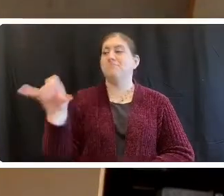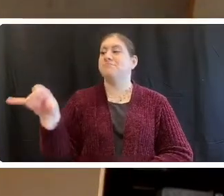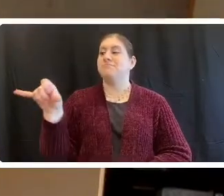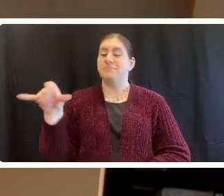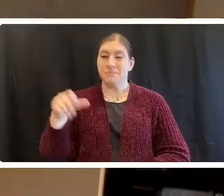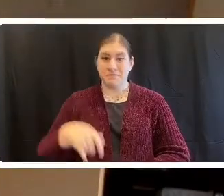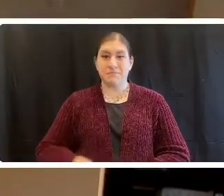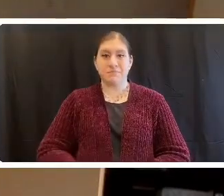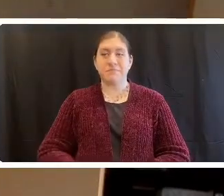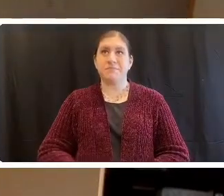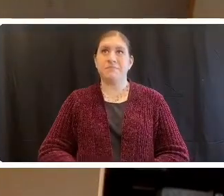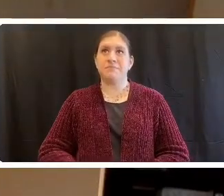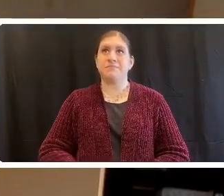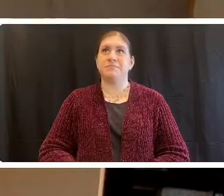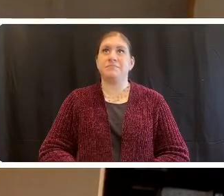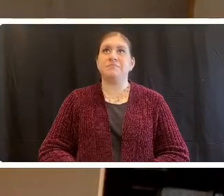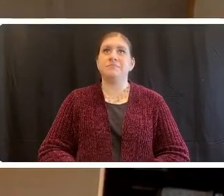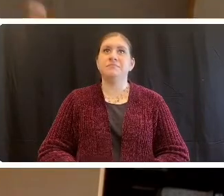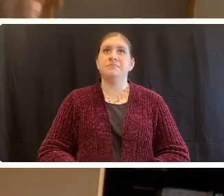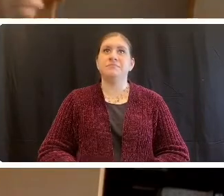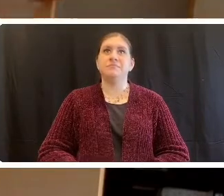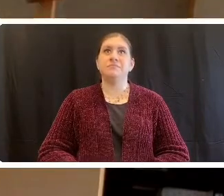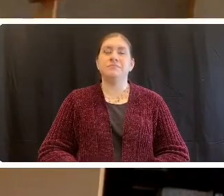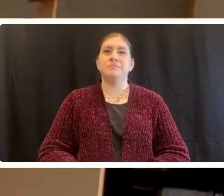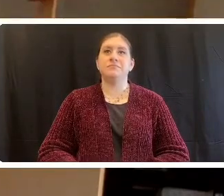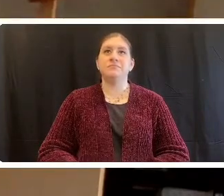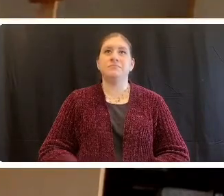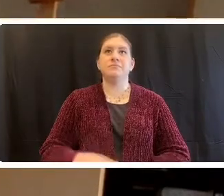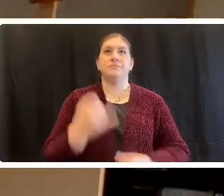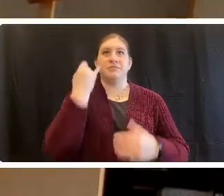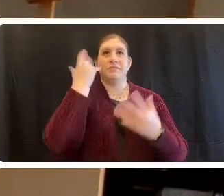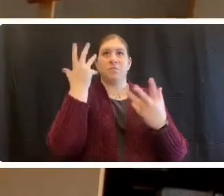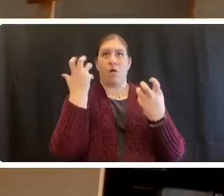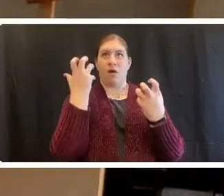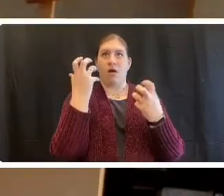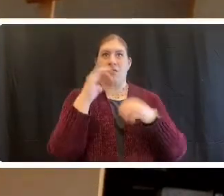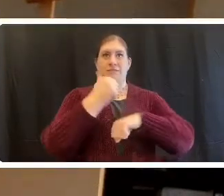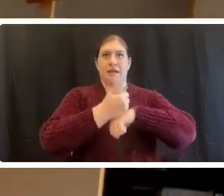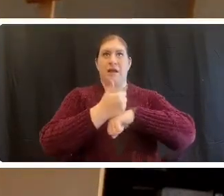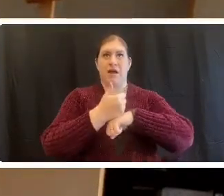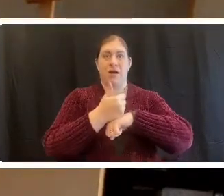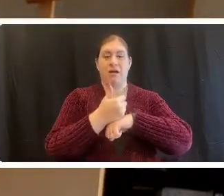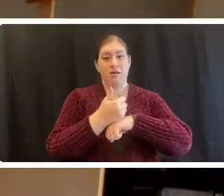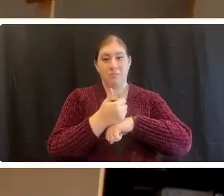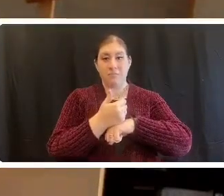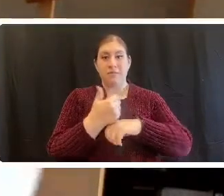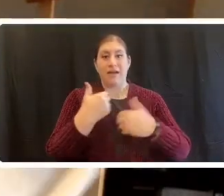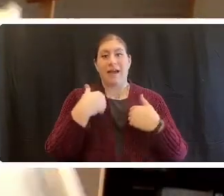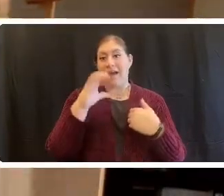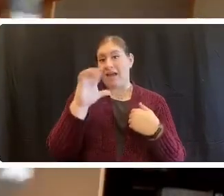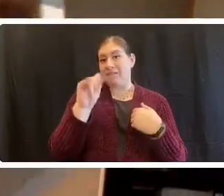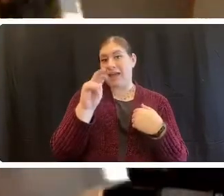Then, if I want to create this easel, and I have a